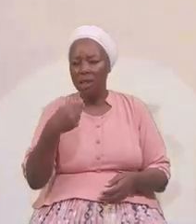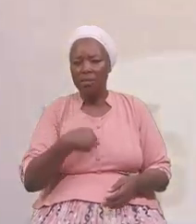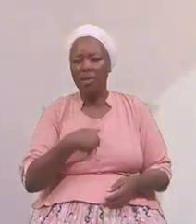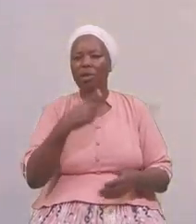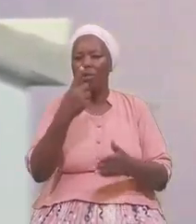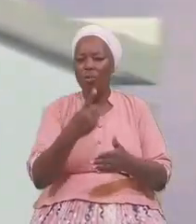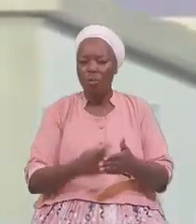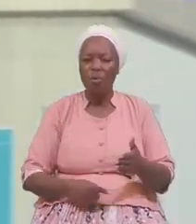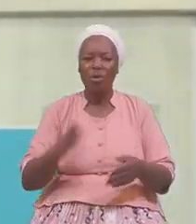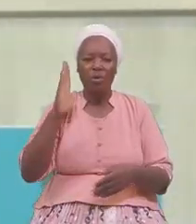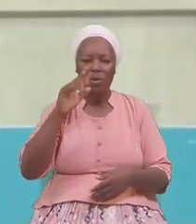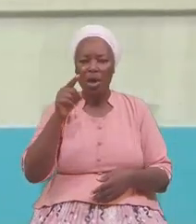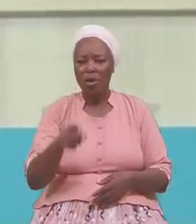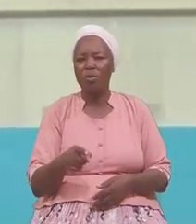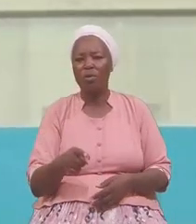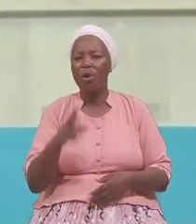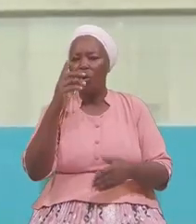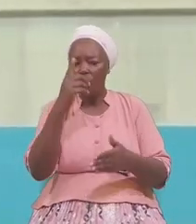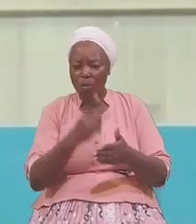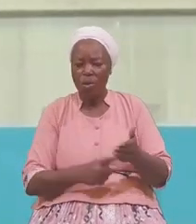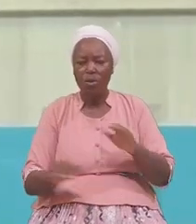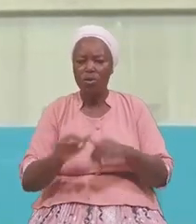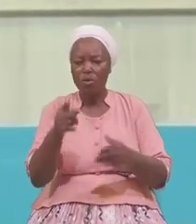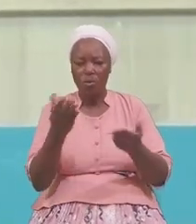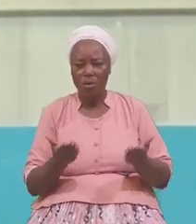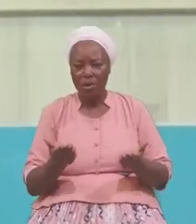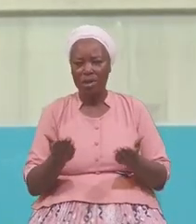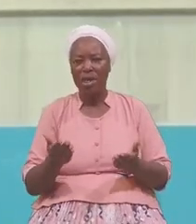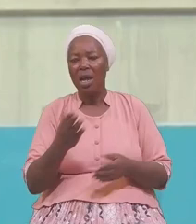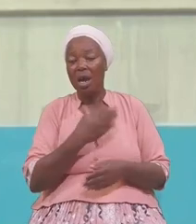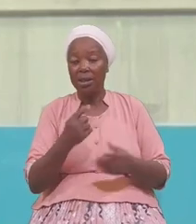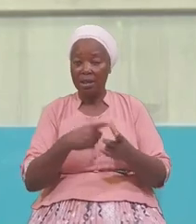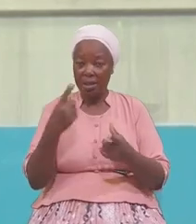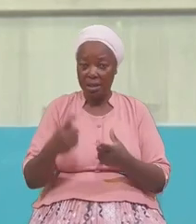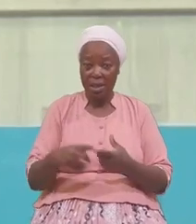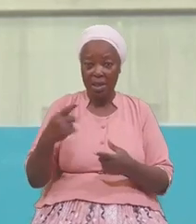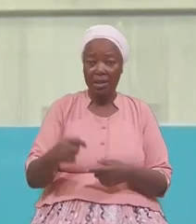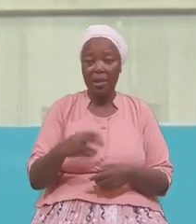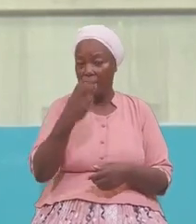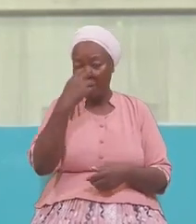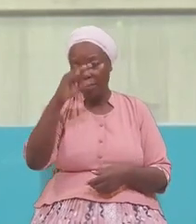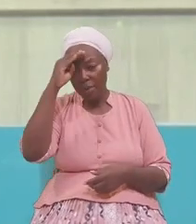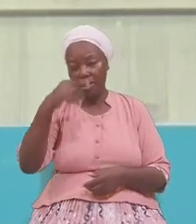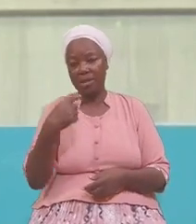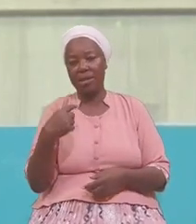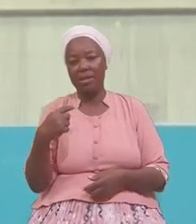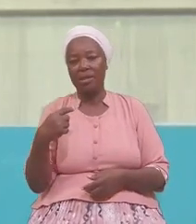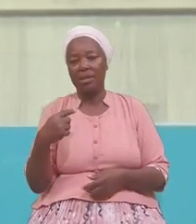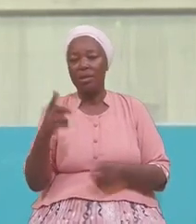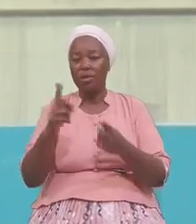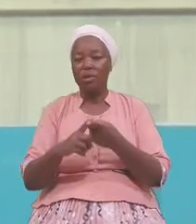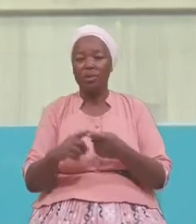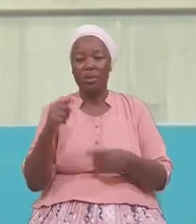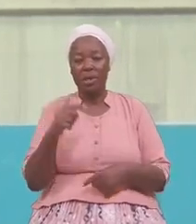wilt thou? What do you want? And then the blind man said unto